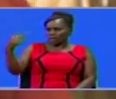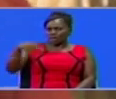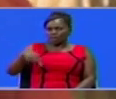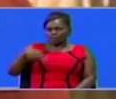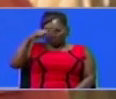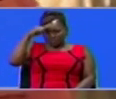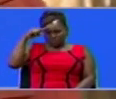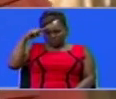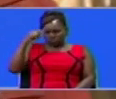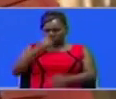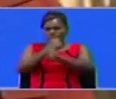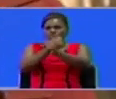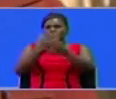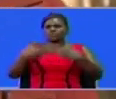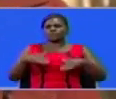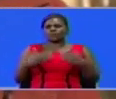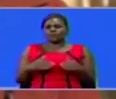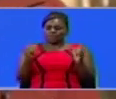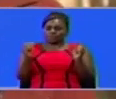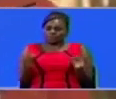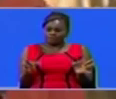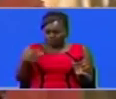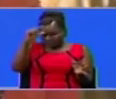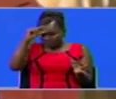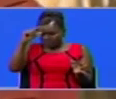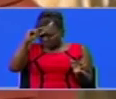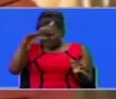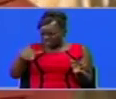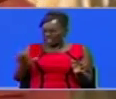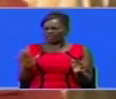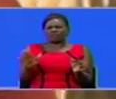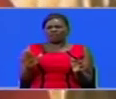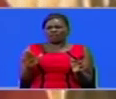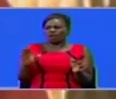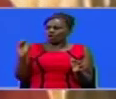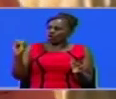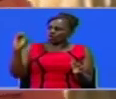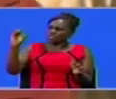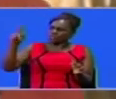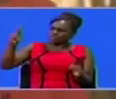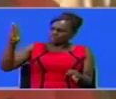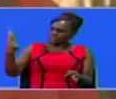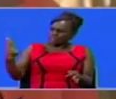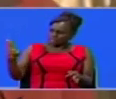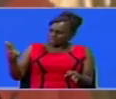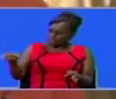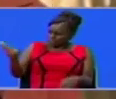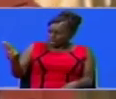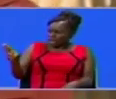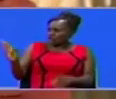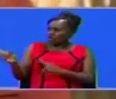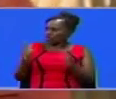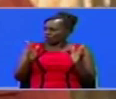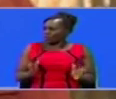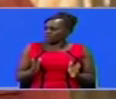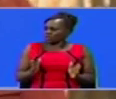sababu tu ya kulinda amani ya watu. Na ikiwa serikali yenyewe OSPD anapigwa risasi na raia wa kawaida,